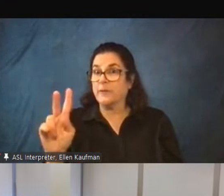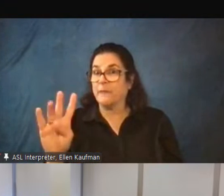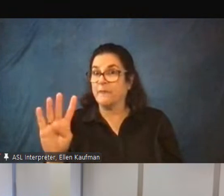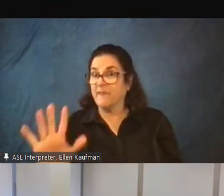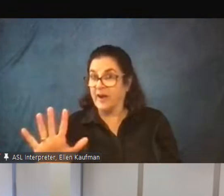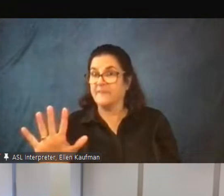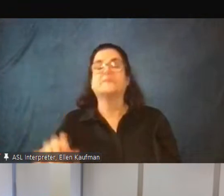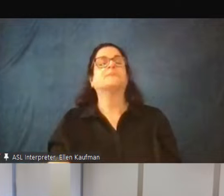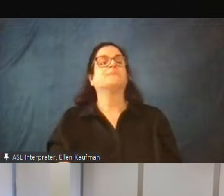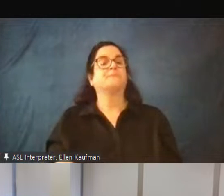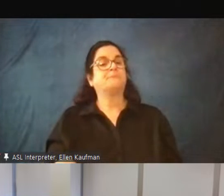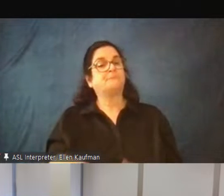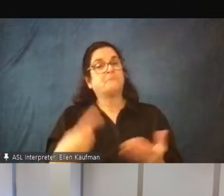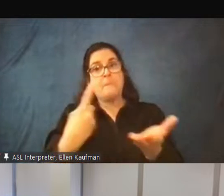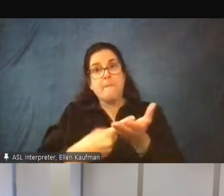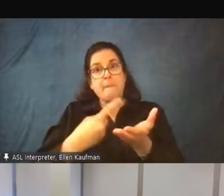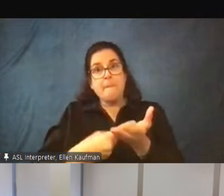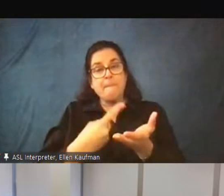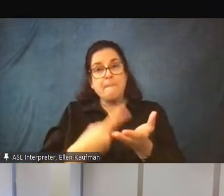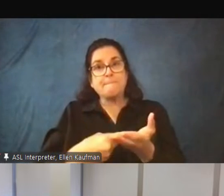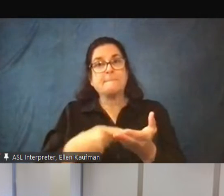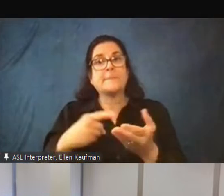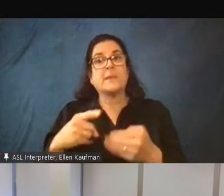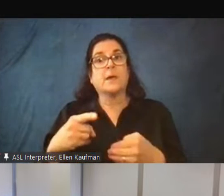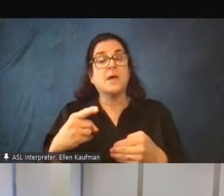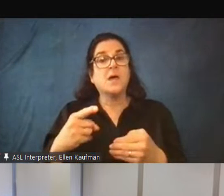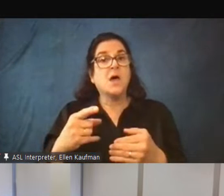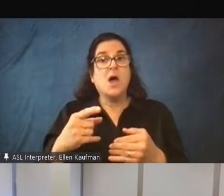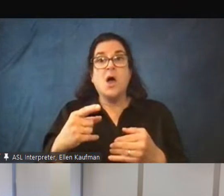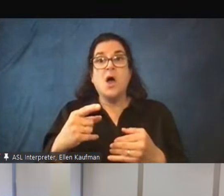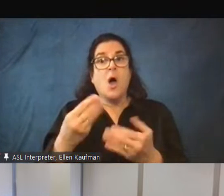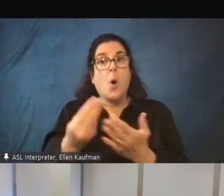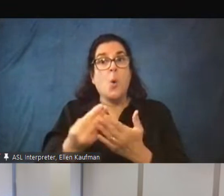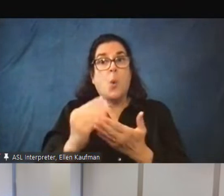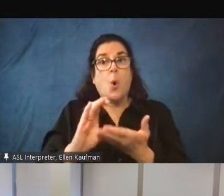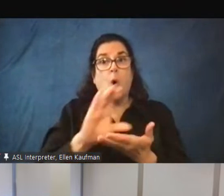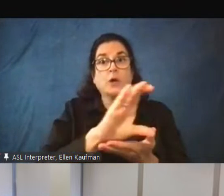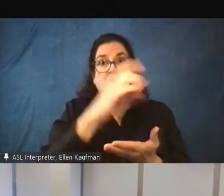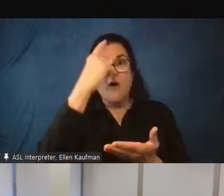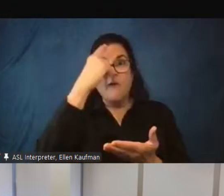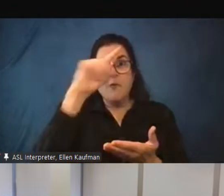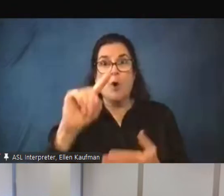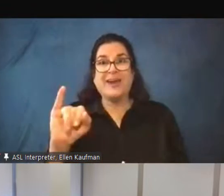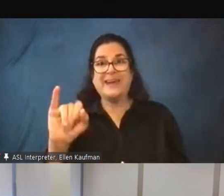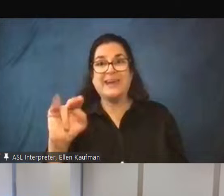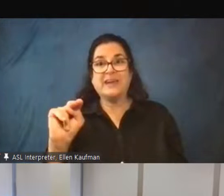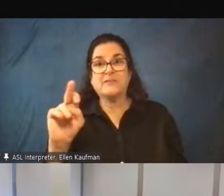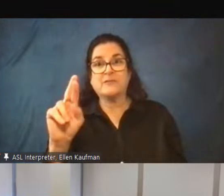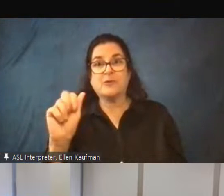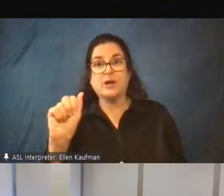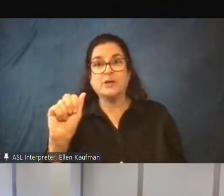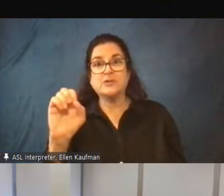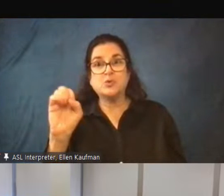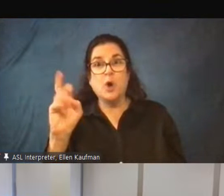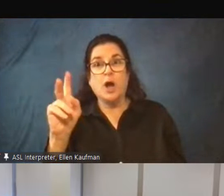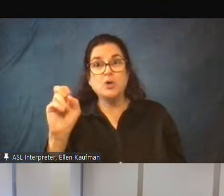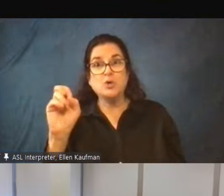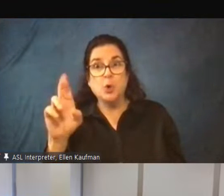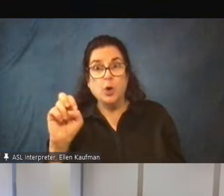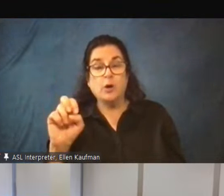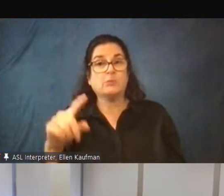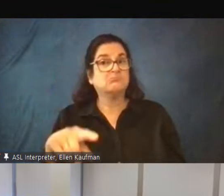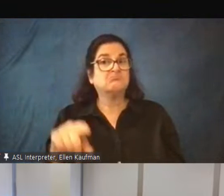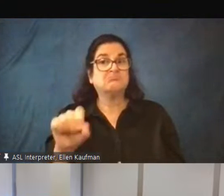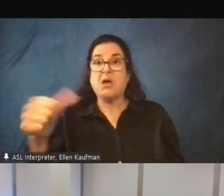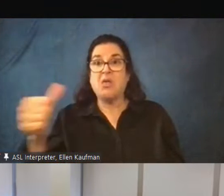contracts, awards for infrastructure. I have no questions. We'll take questions from other members of the board. Director Raquel, any